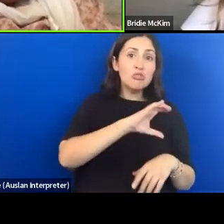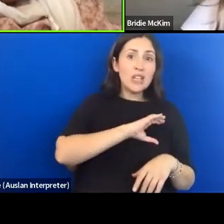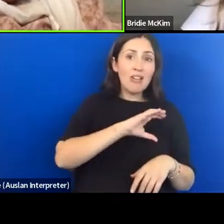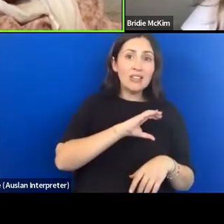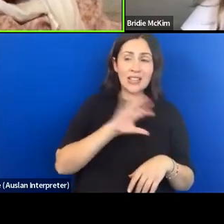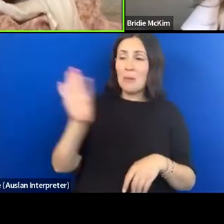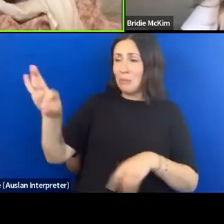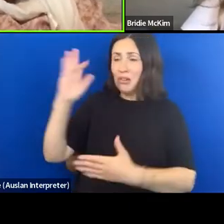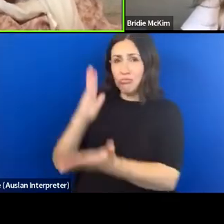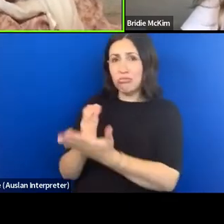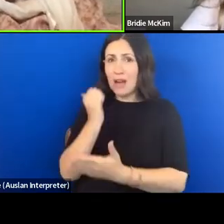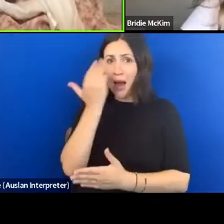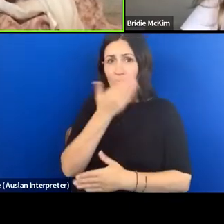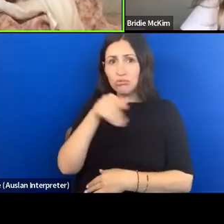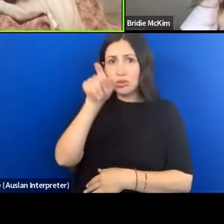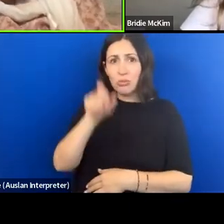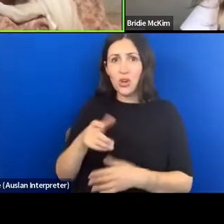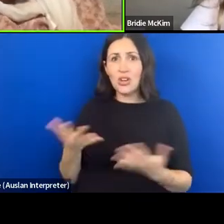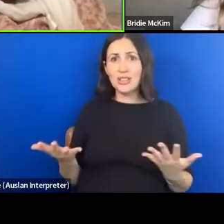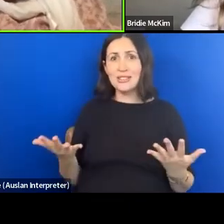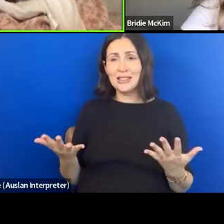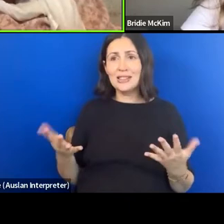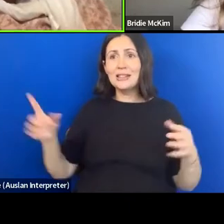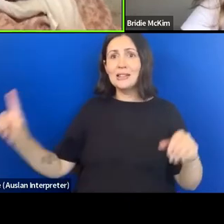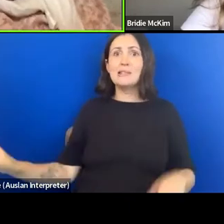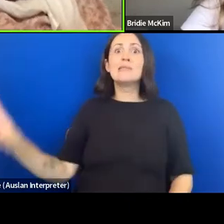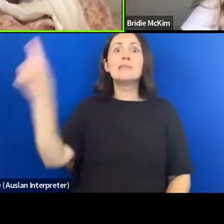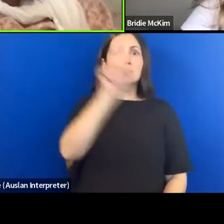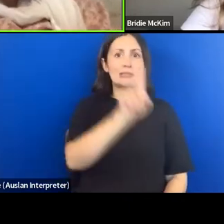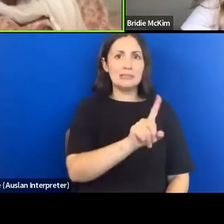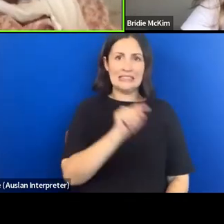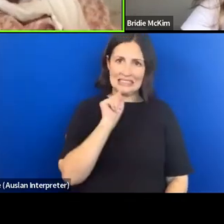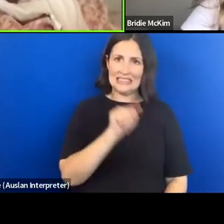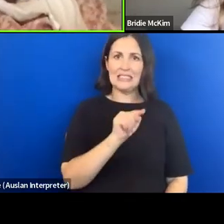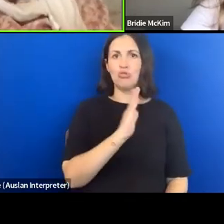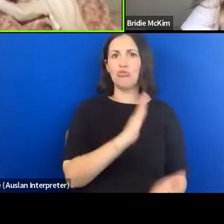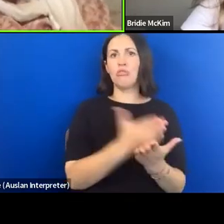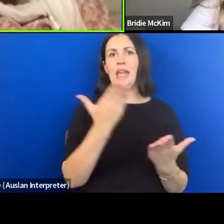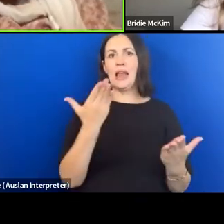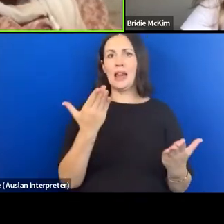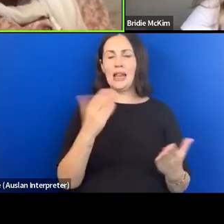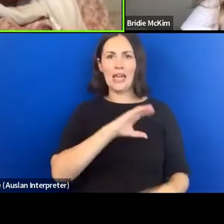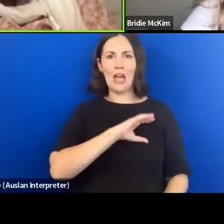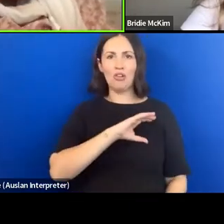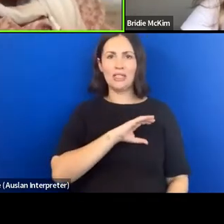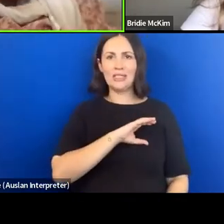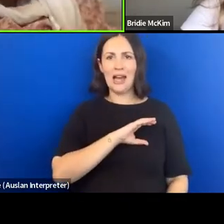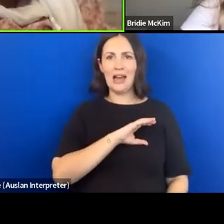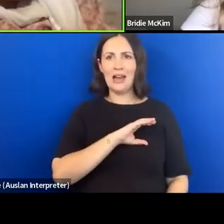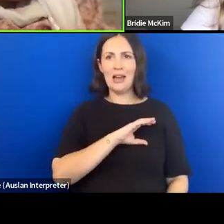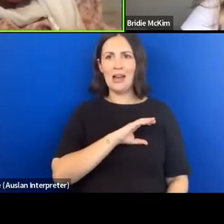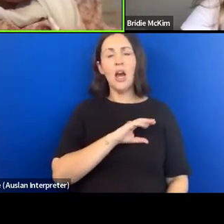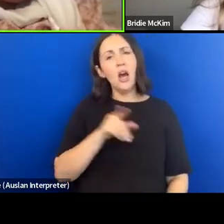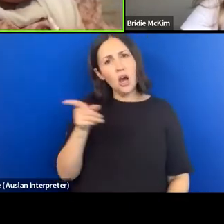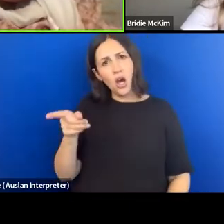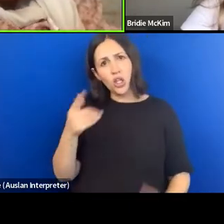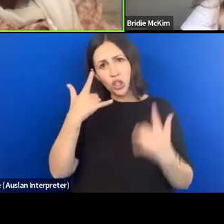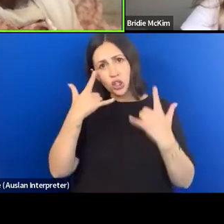the representation right, and of course that the right person with the right